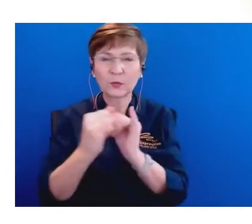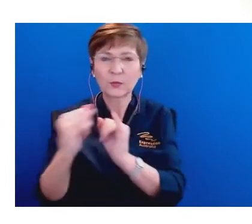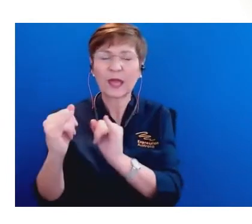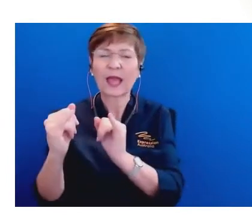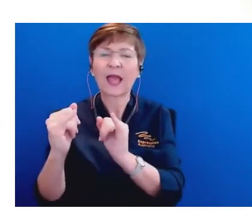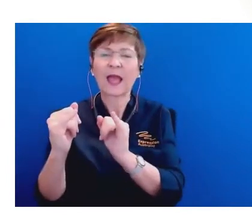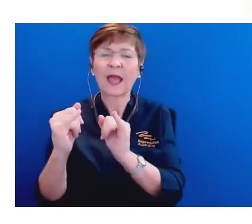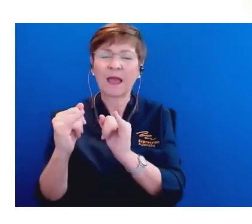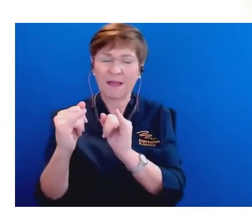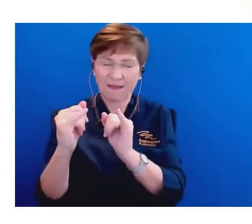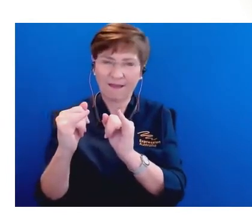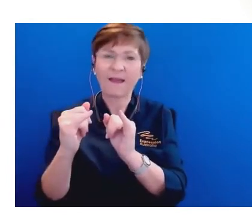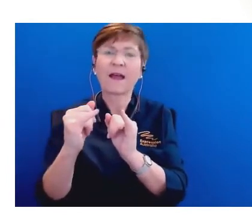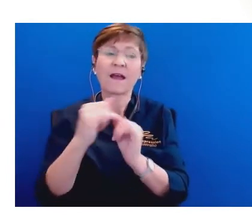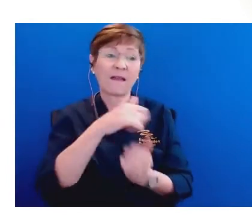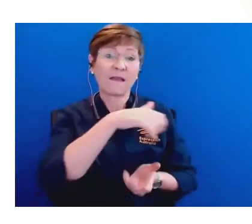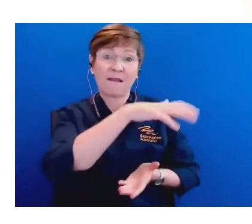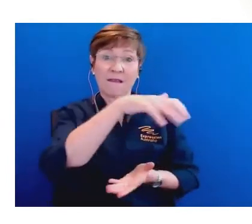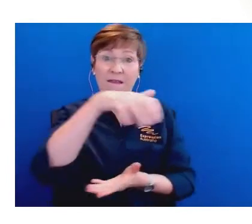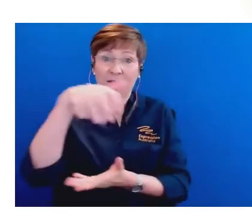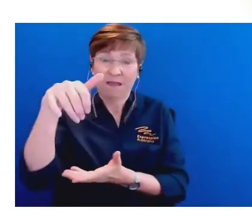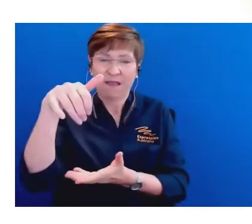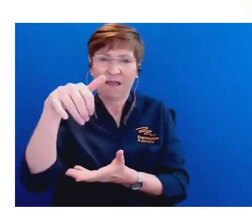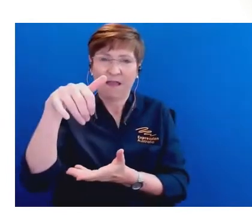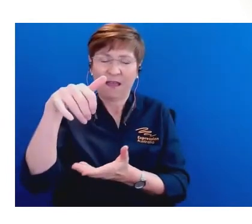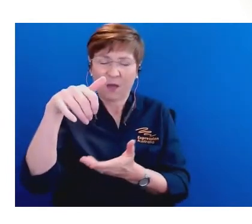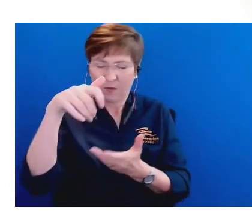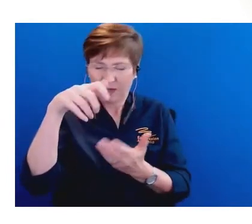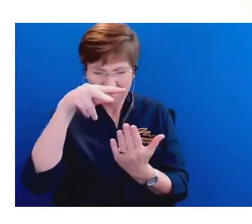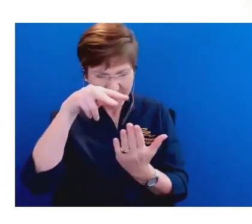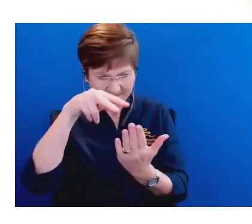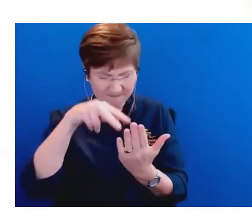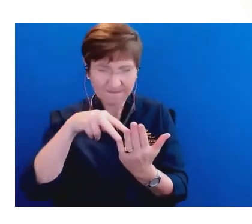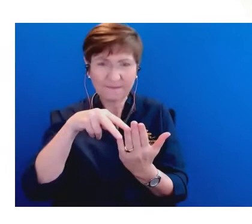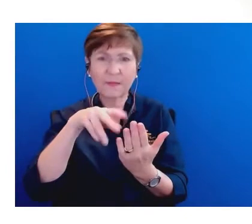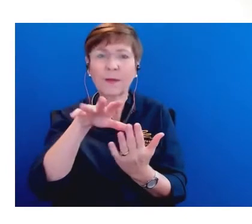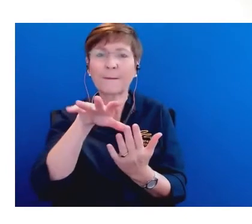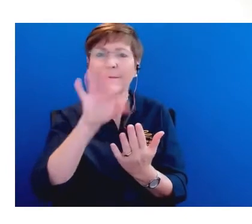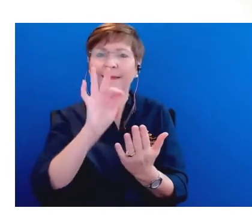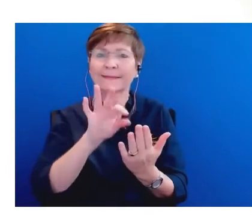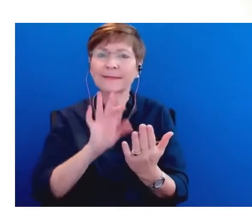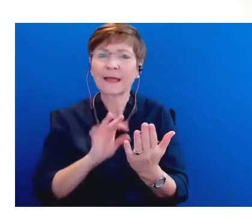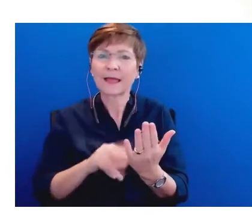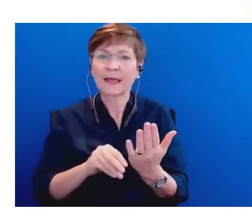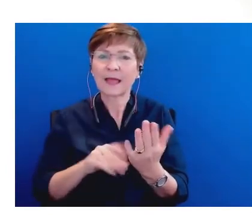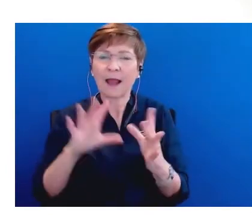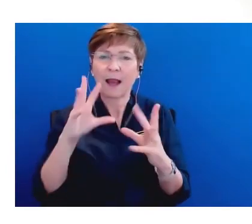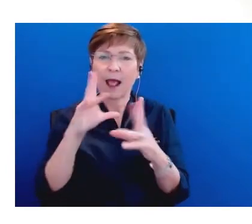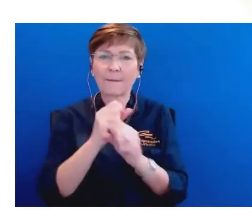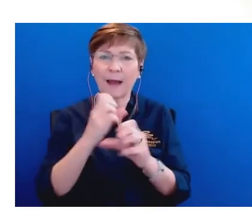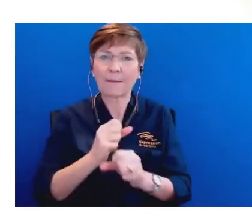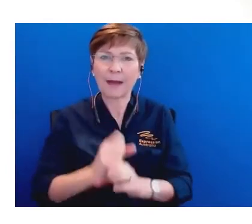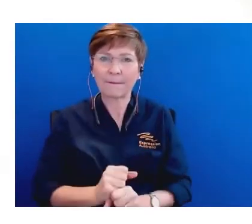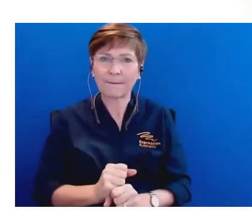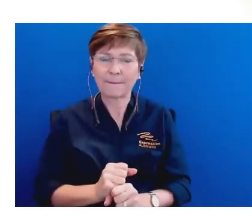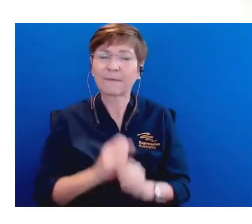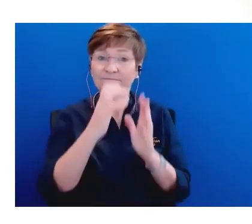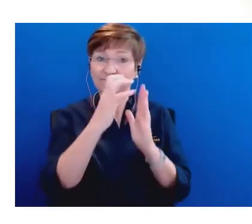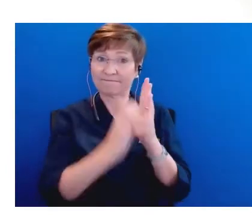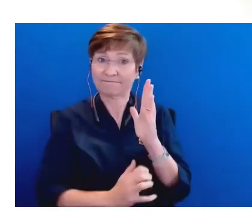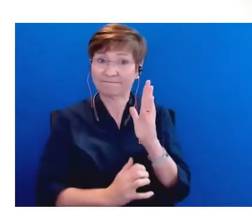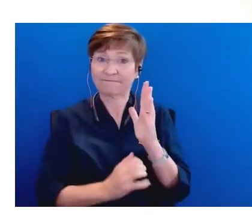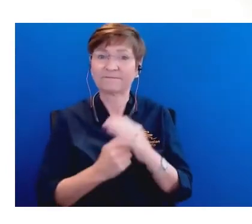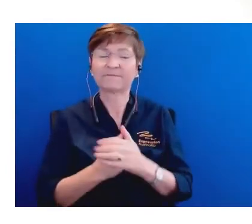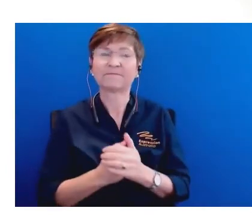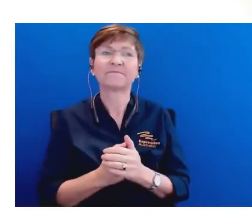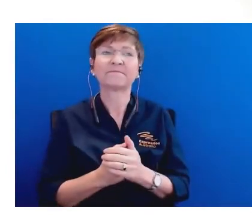here. And these were really barriers and areas of difficulty in terms of access. They included inaccessibility of